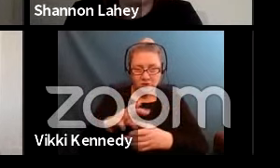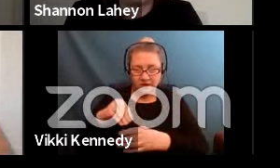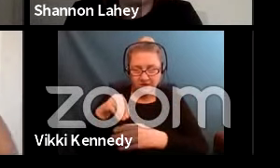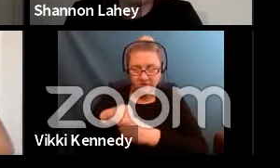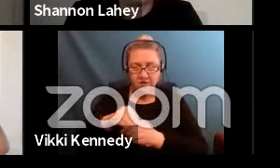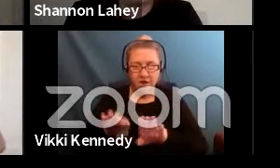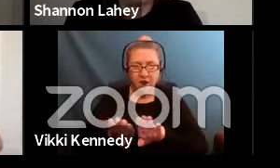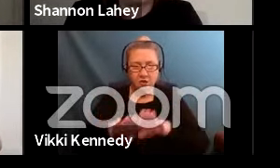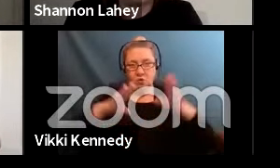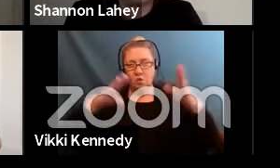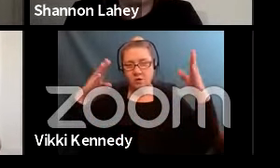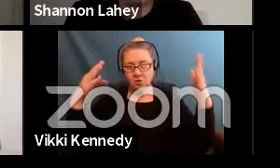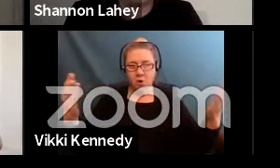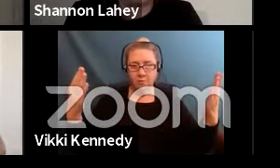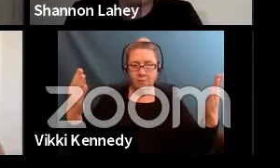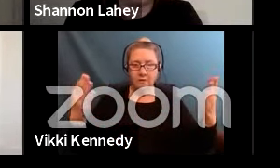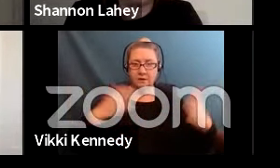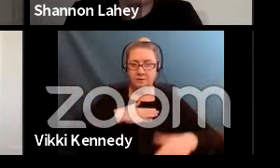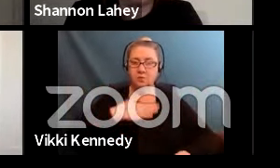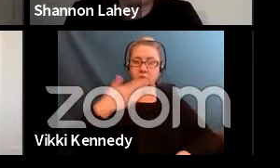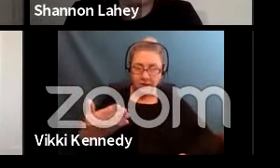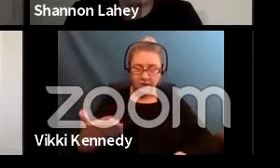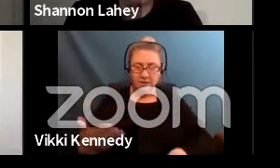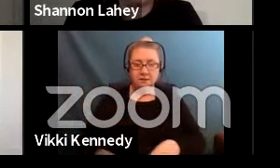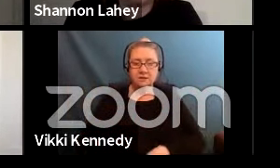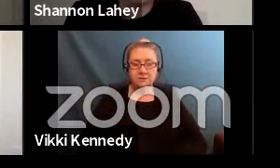wide open to how to do that. Thank you.